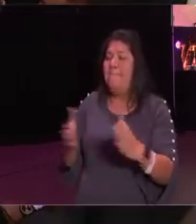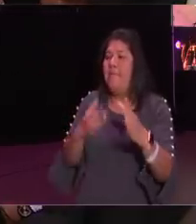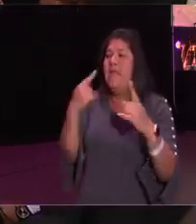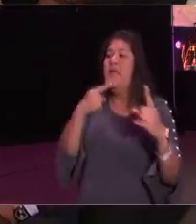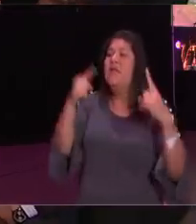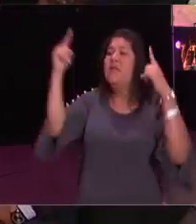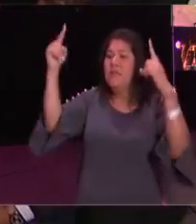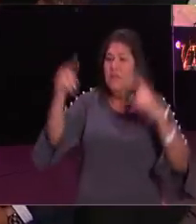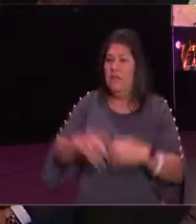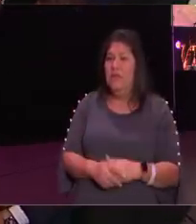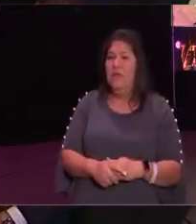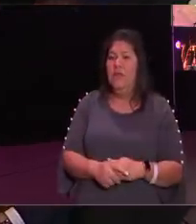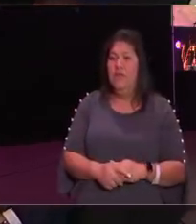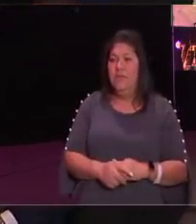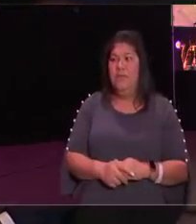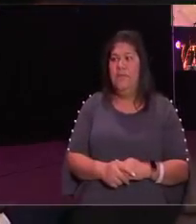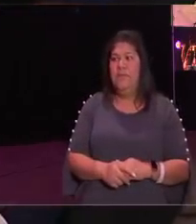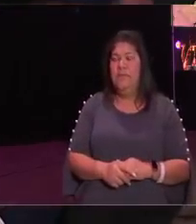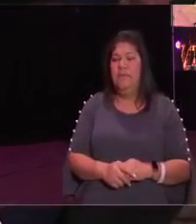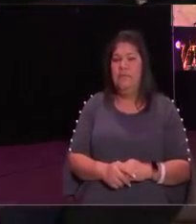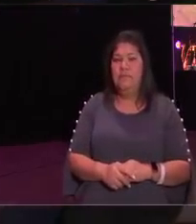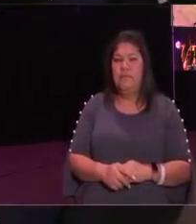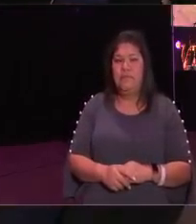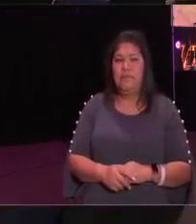to fulfill.